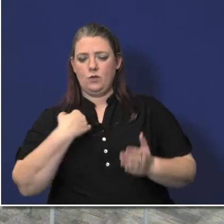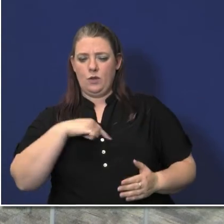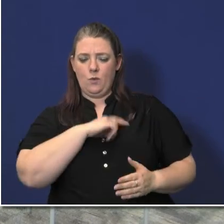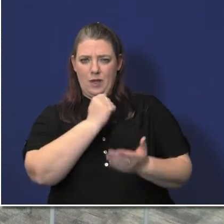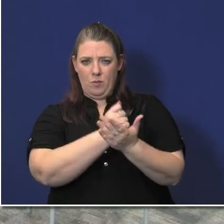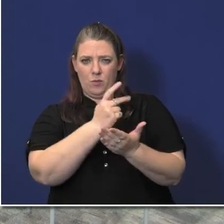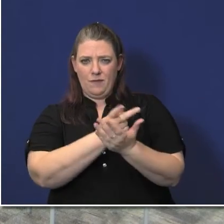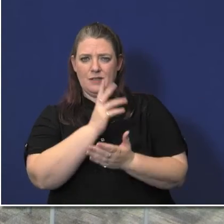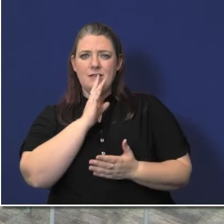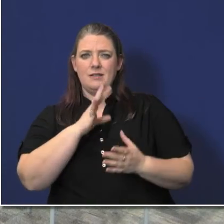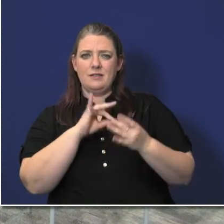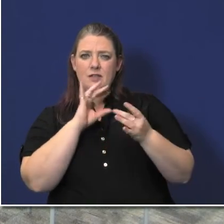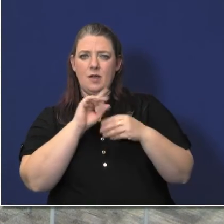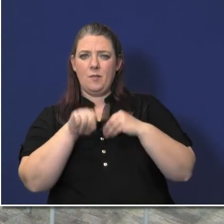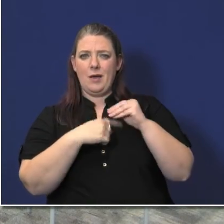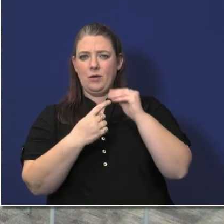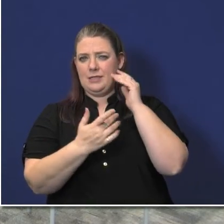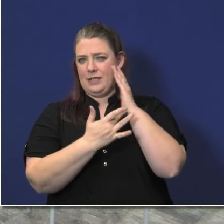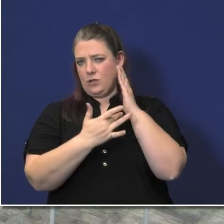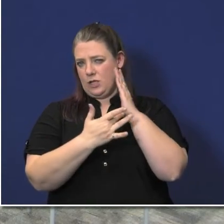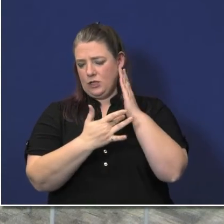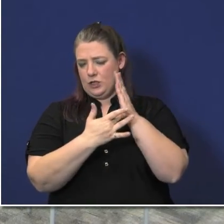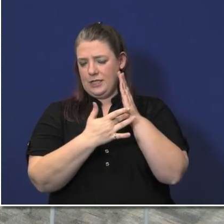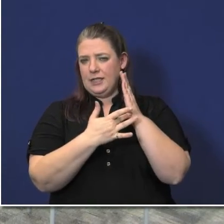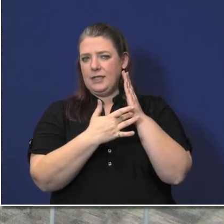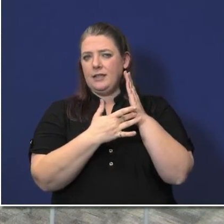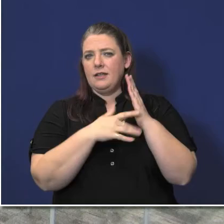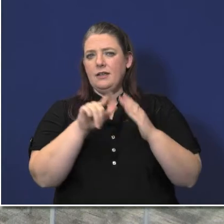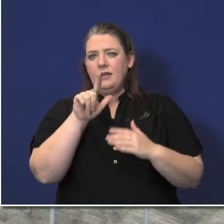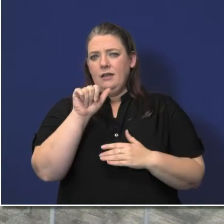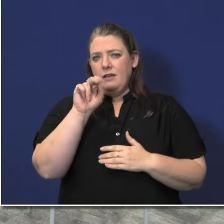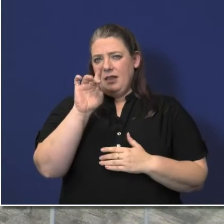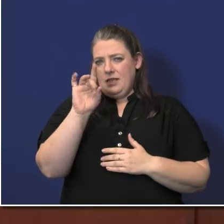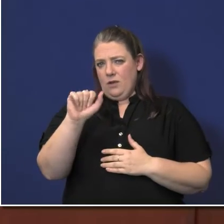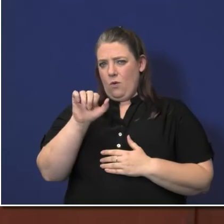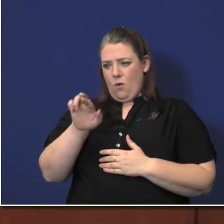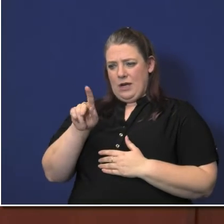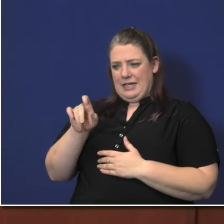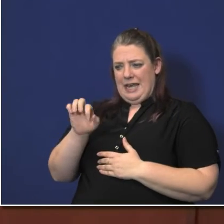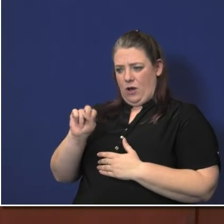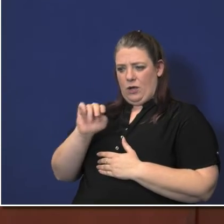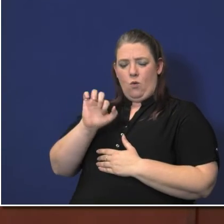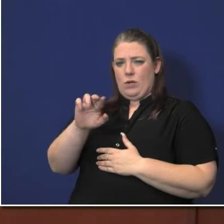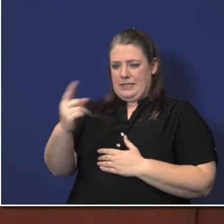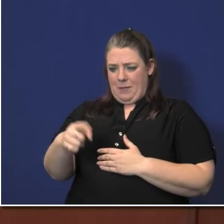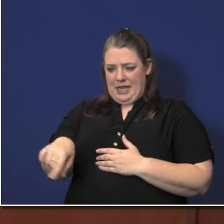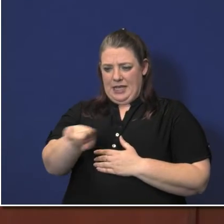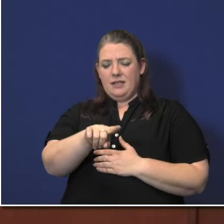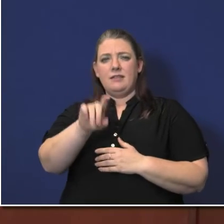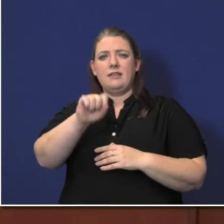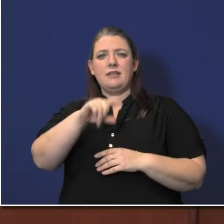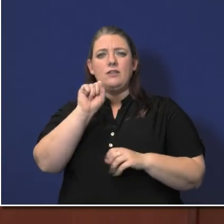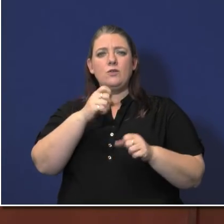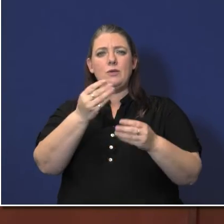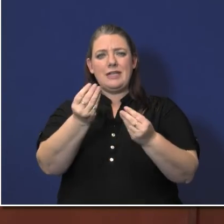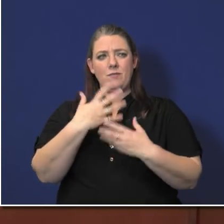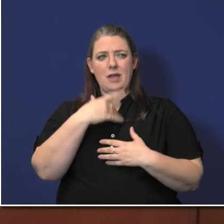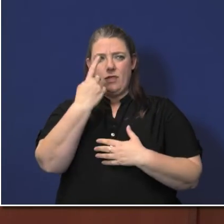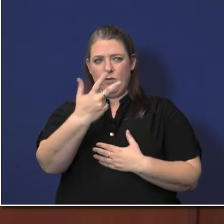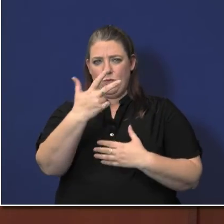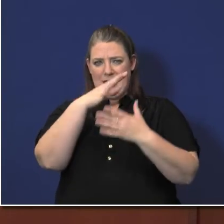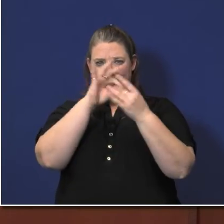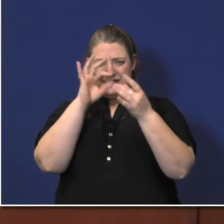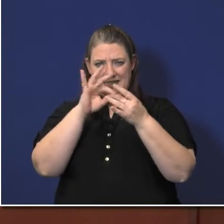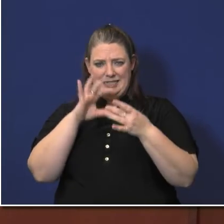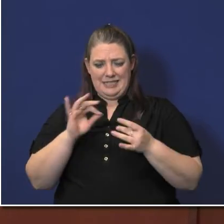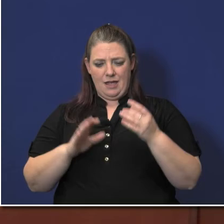talking about technology. Linda or Karen or somebody else, can you give us a 3-sentence update about